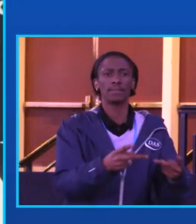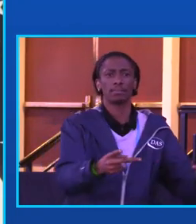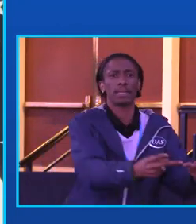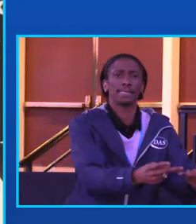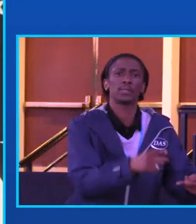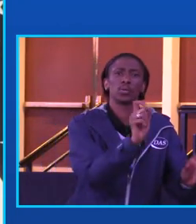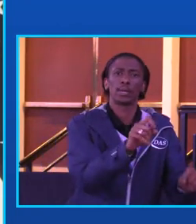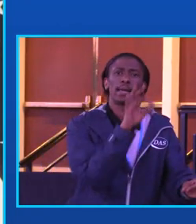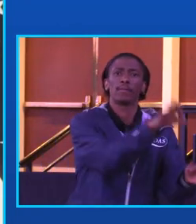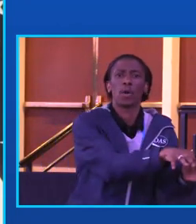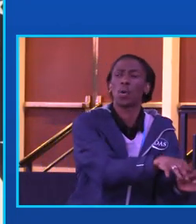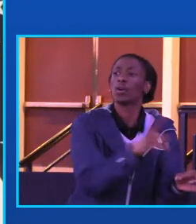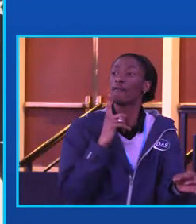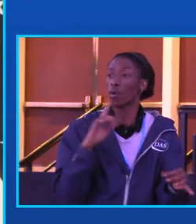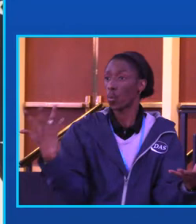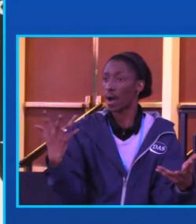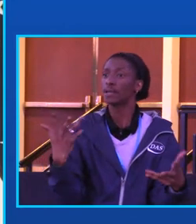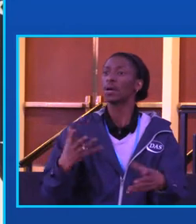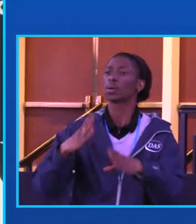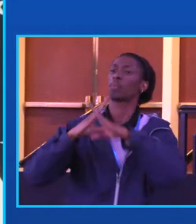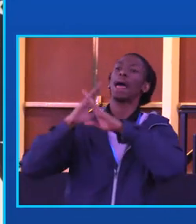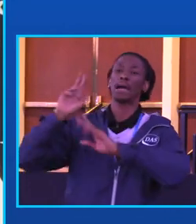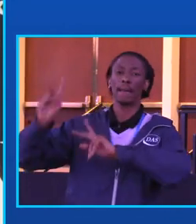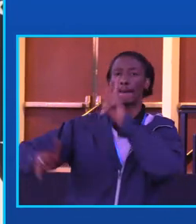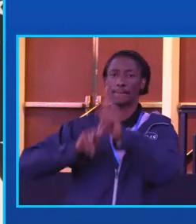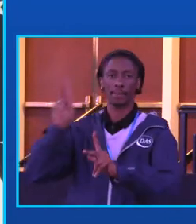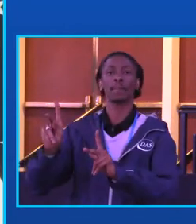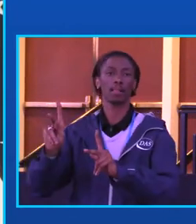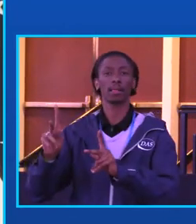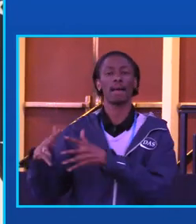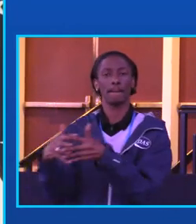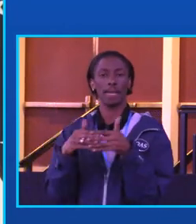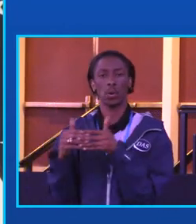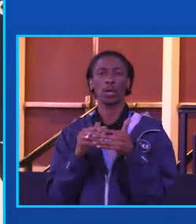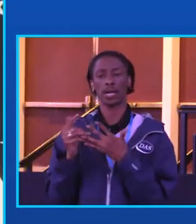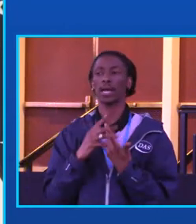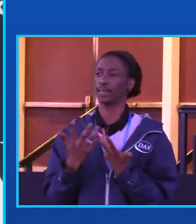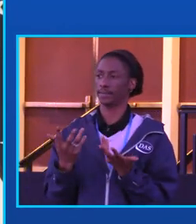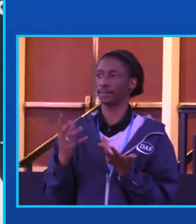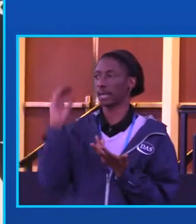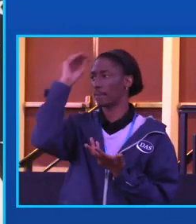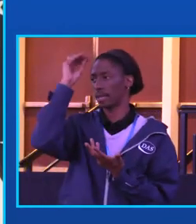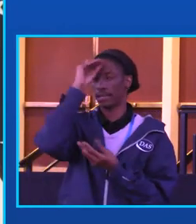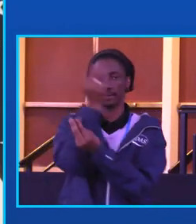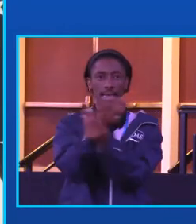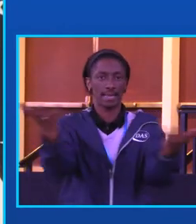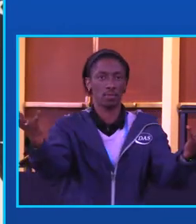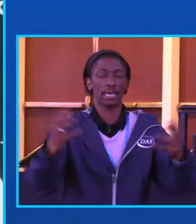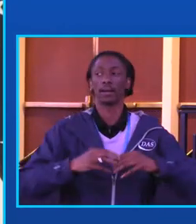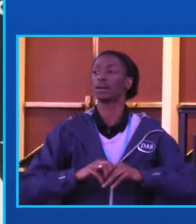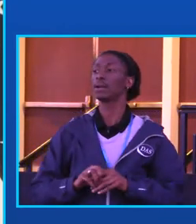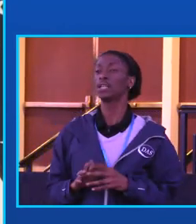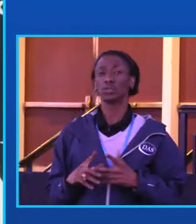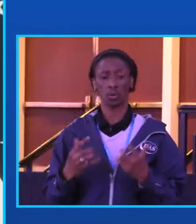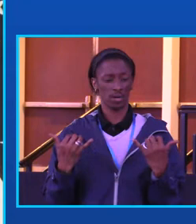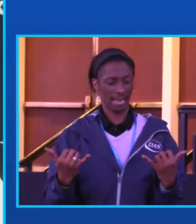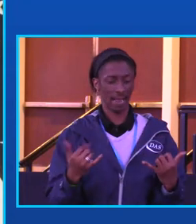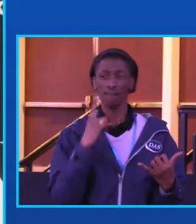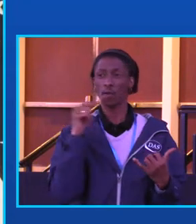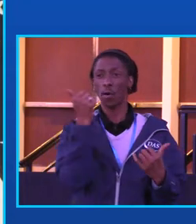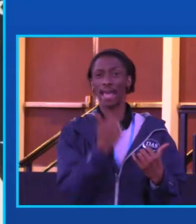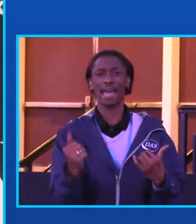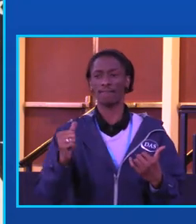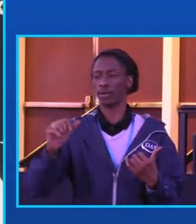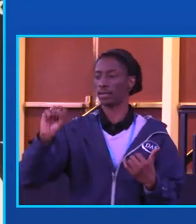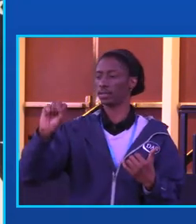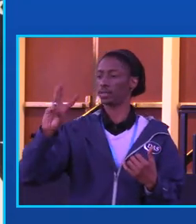try to stop Americans from having their voice heard. And now, in every swing state where